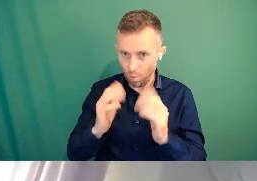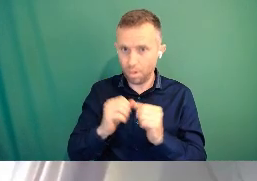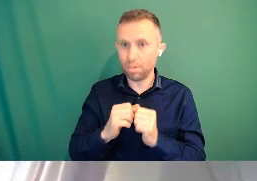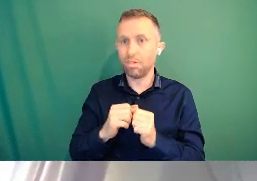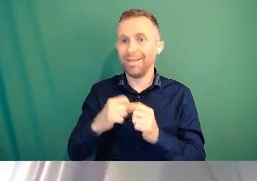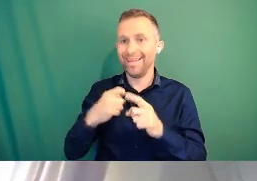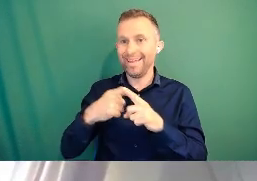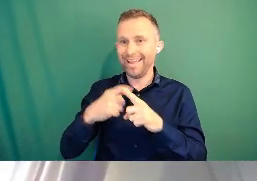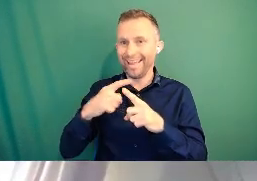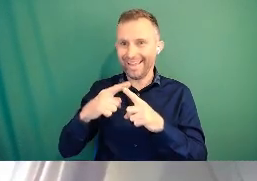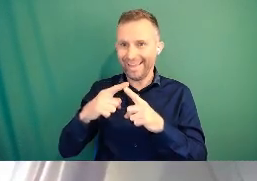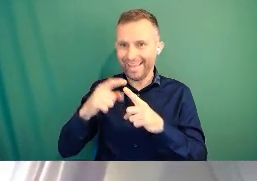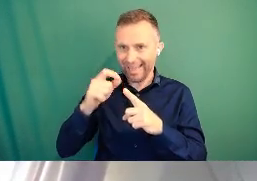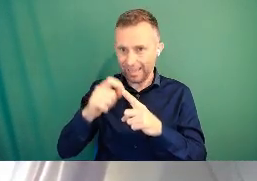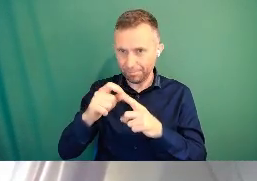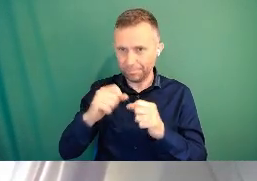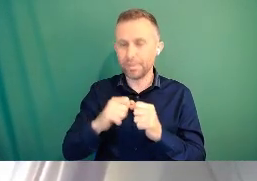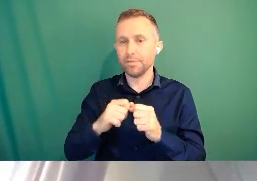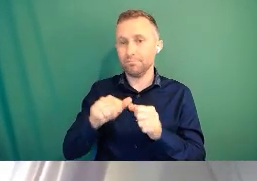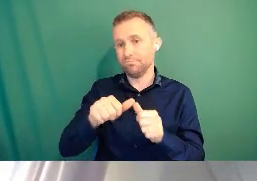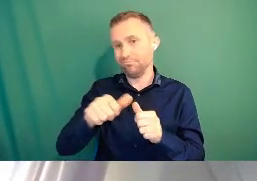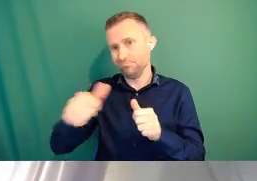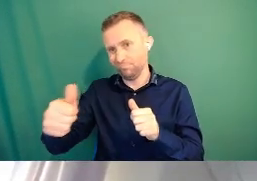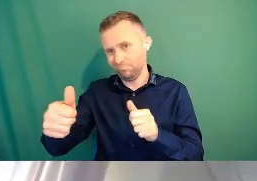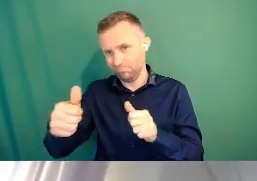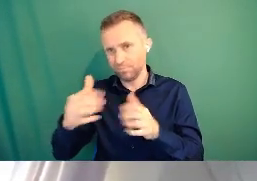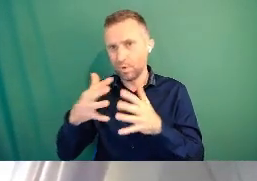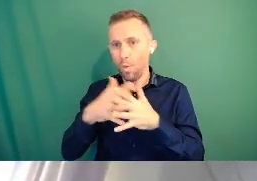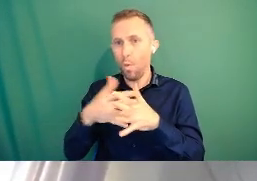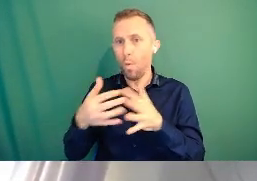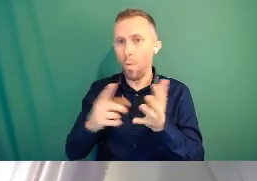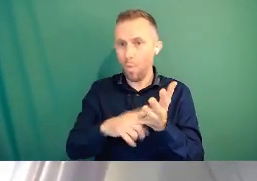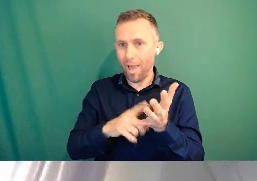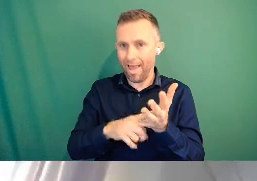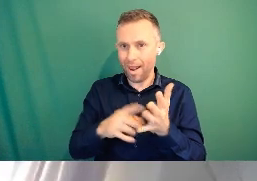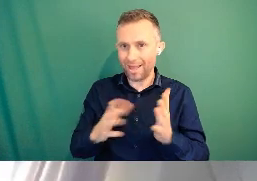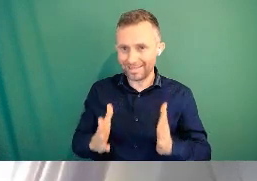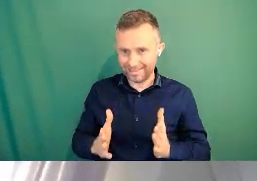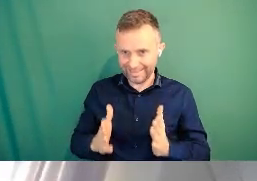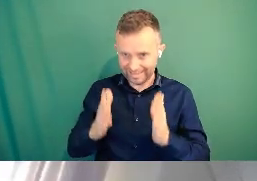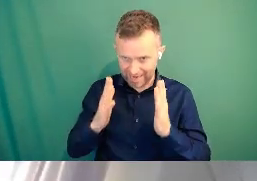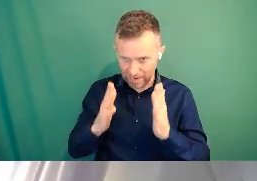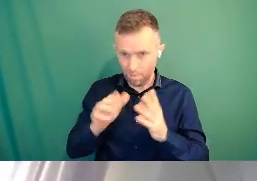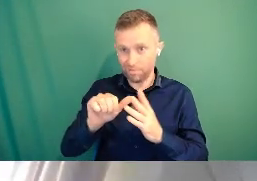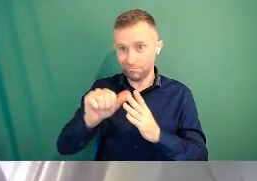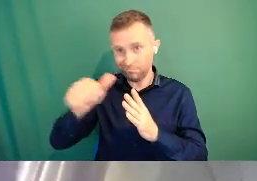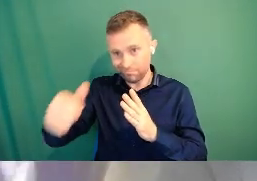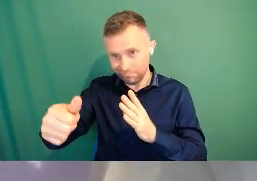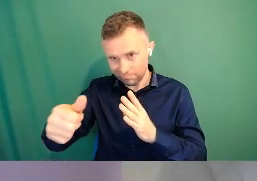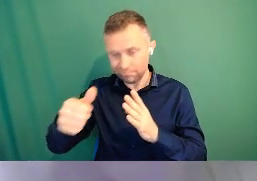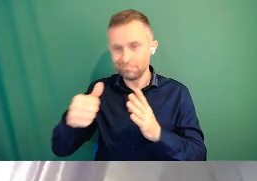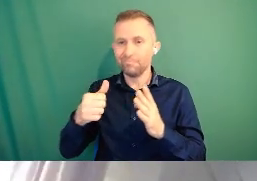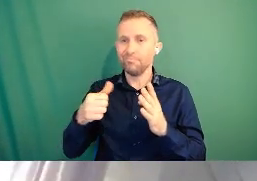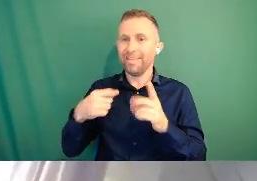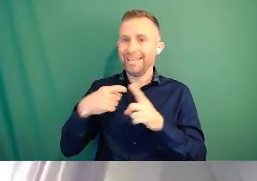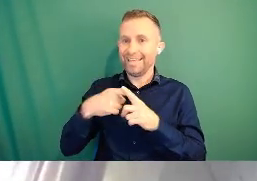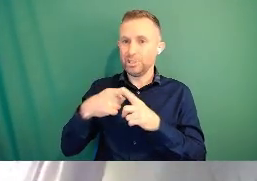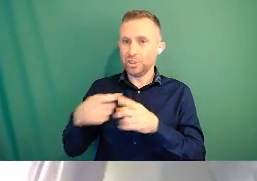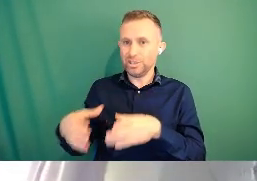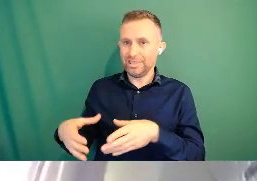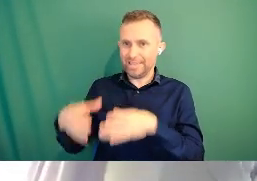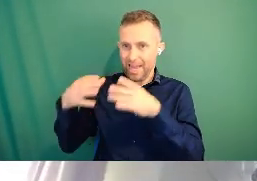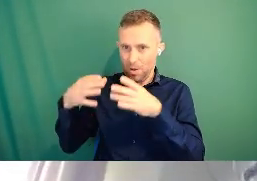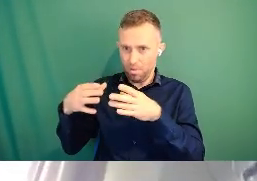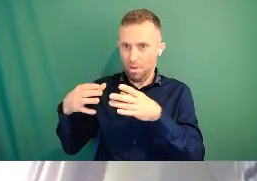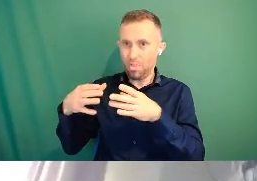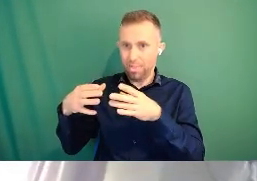then move on the first floor to the well tower, and then finally to the kitchen tower. Then you'd come down the same staircase